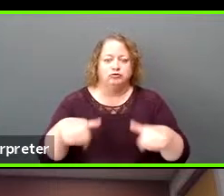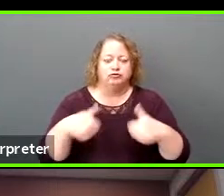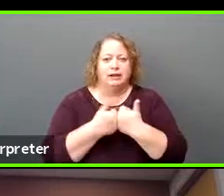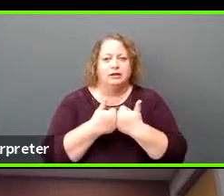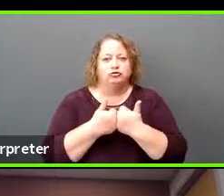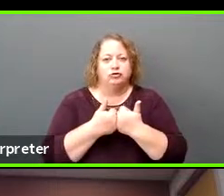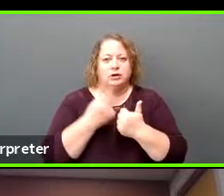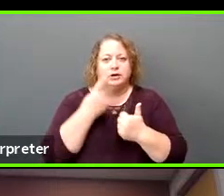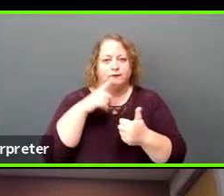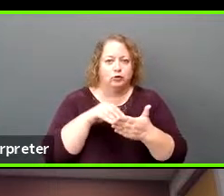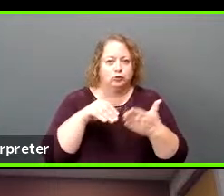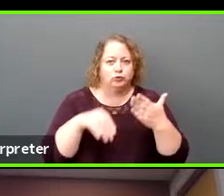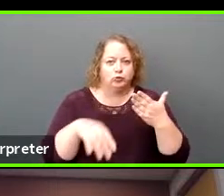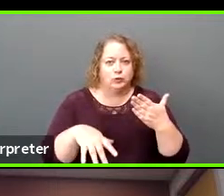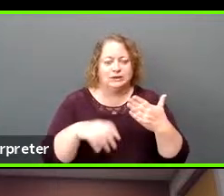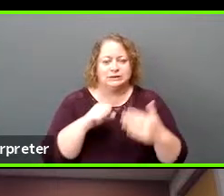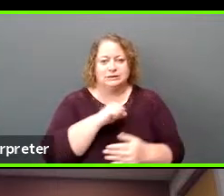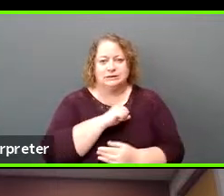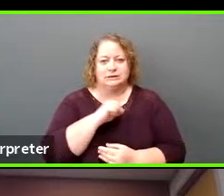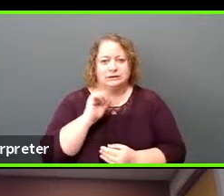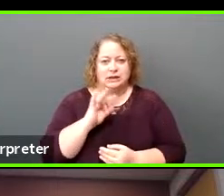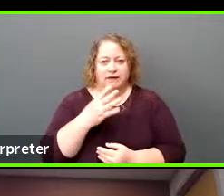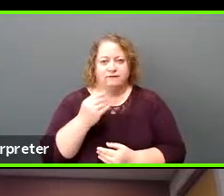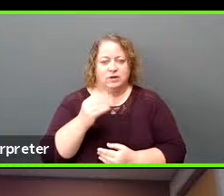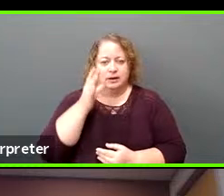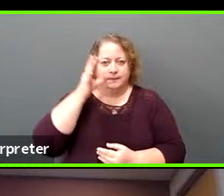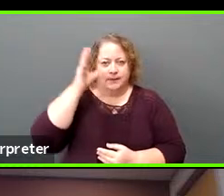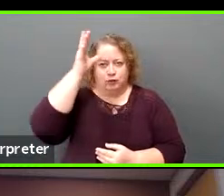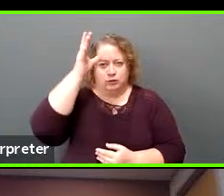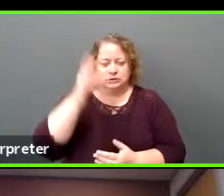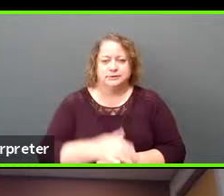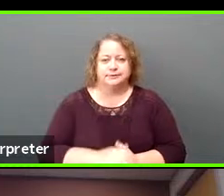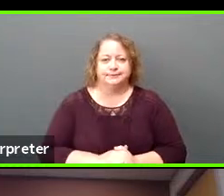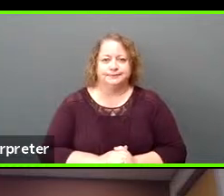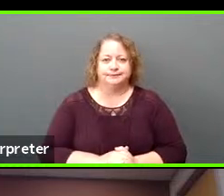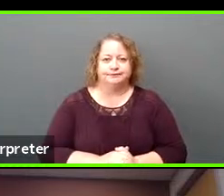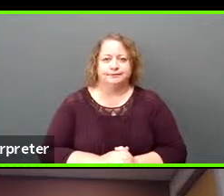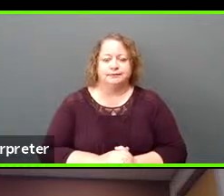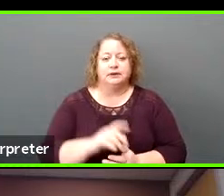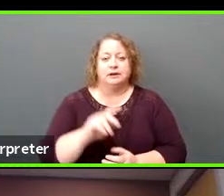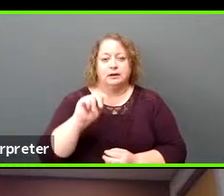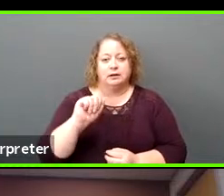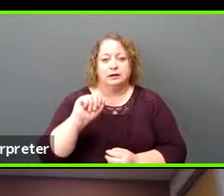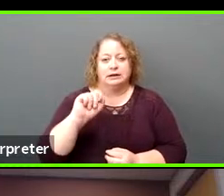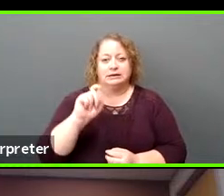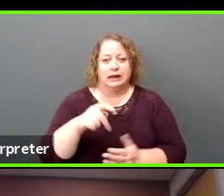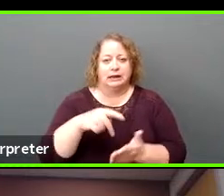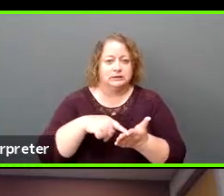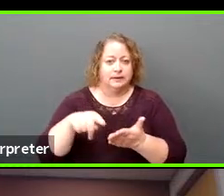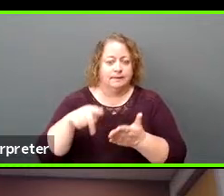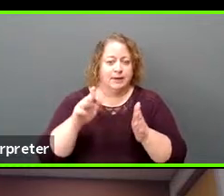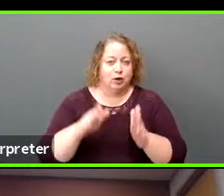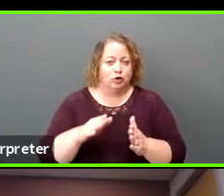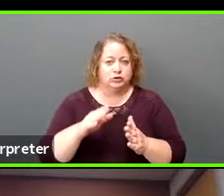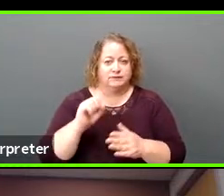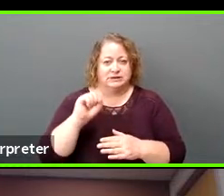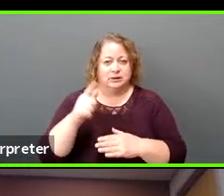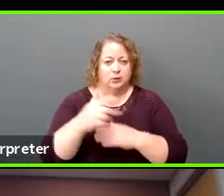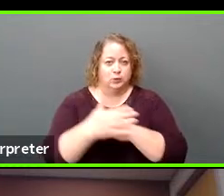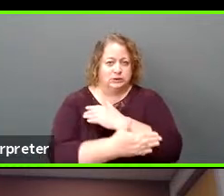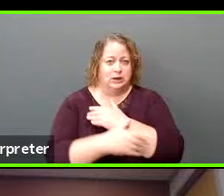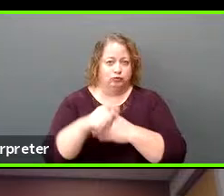challenging for the students, staff, and parents. The taxpayers of St. Louis County should be proud